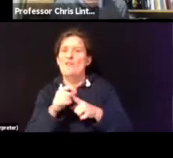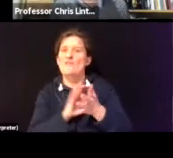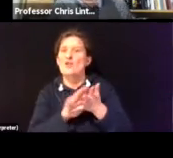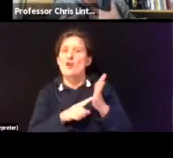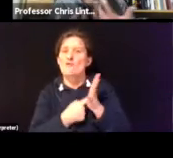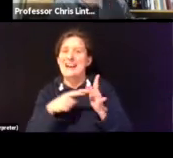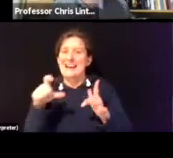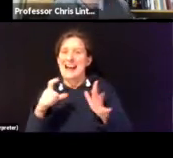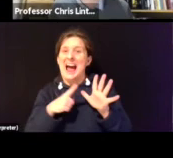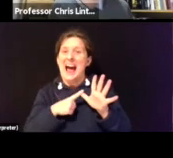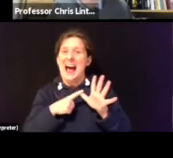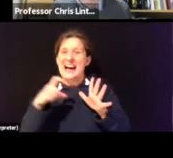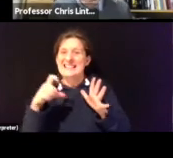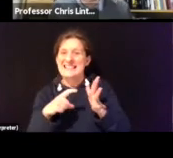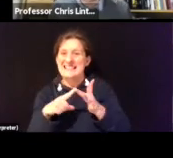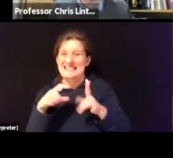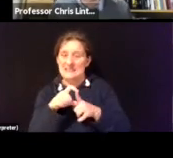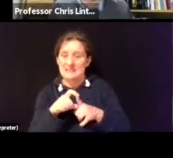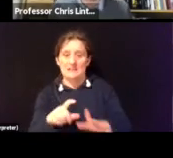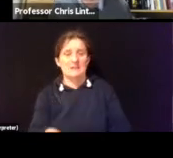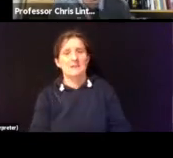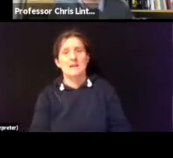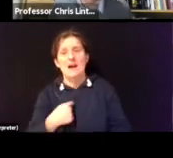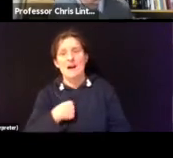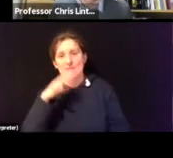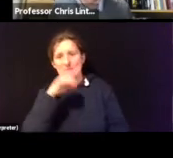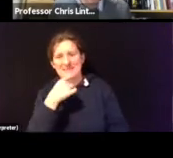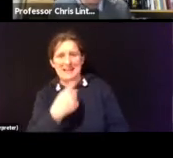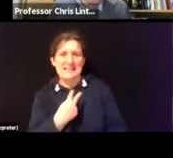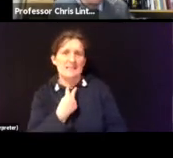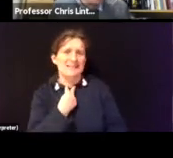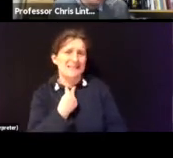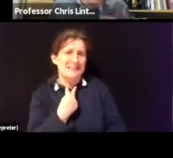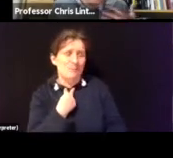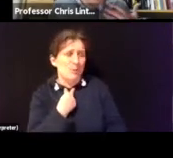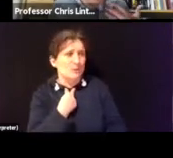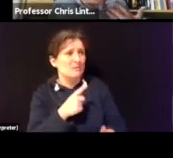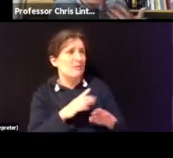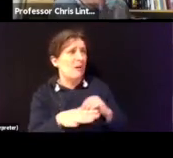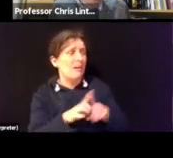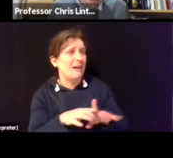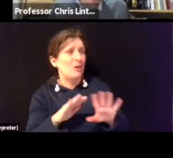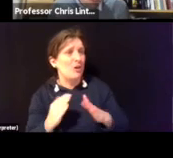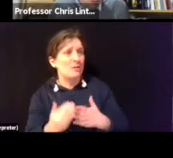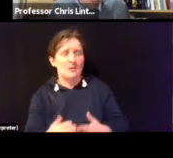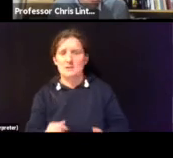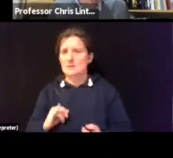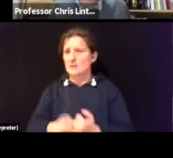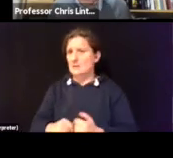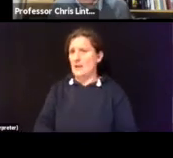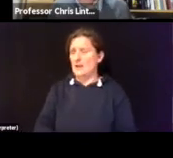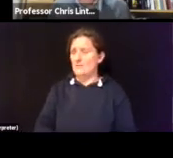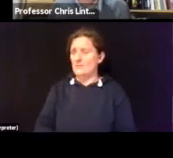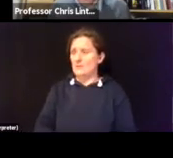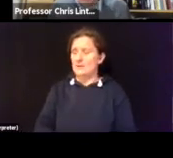laboratories. And I remember telling Steve I was disappointed because it wasn't Earth-like. And Steve, who